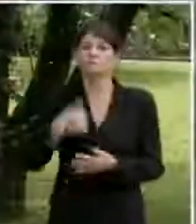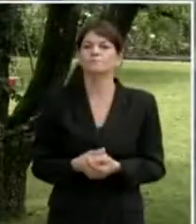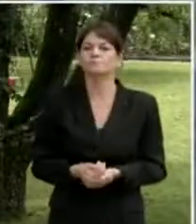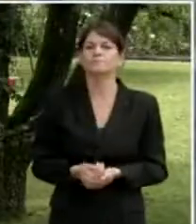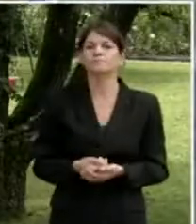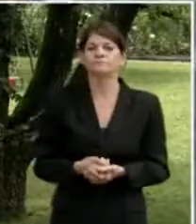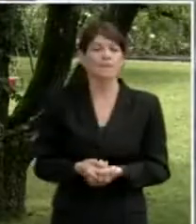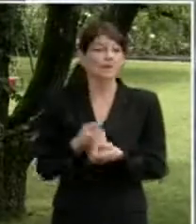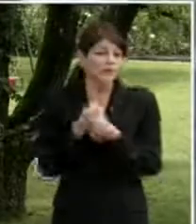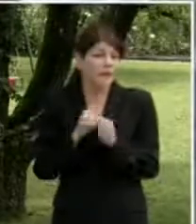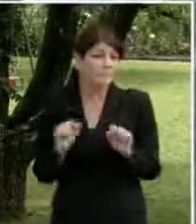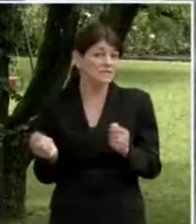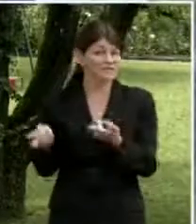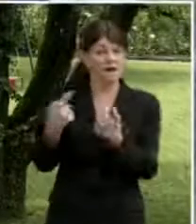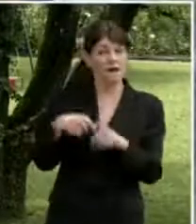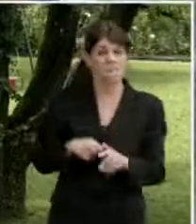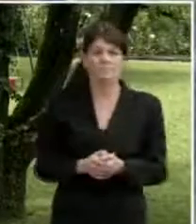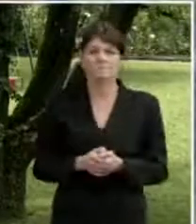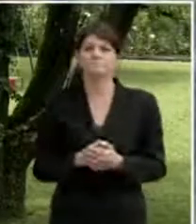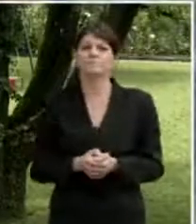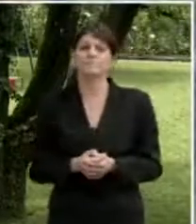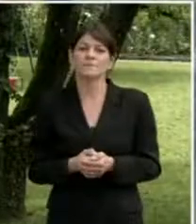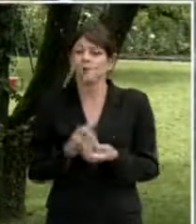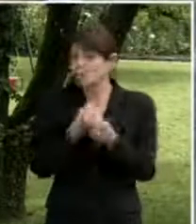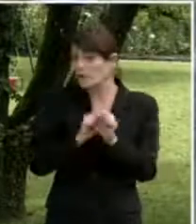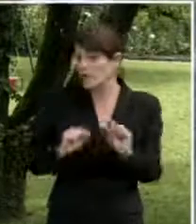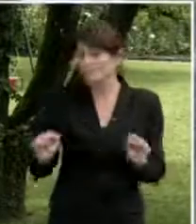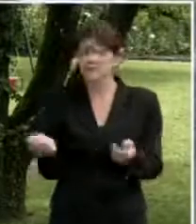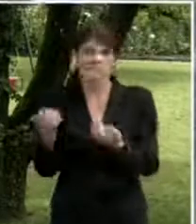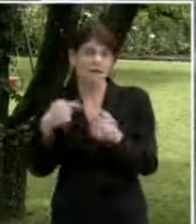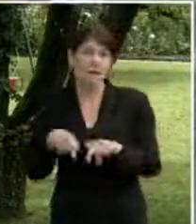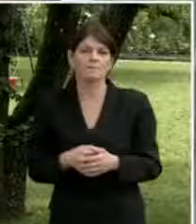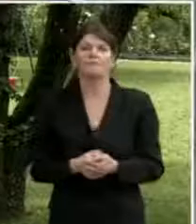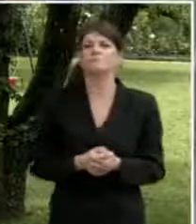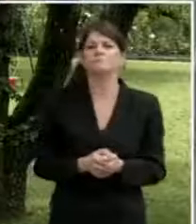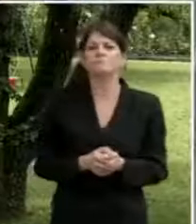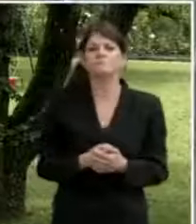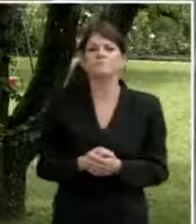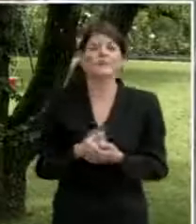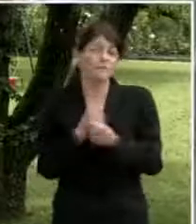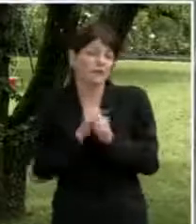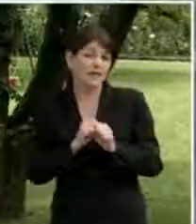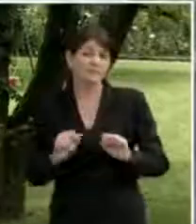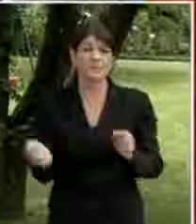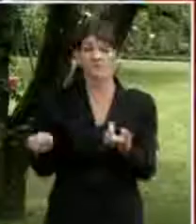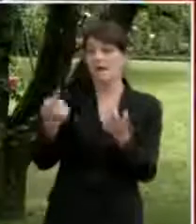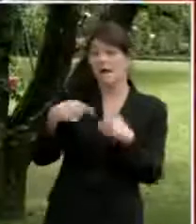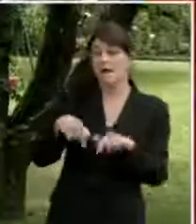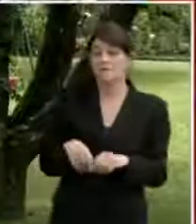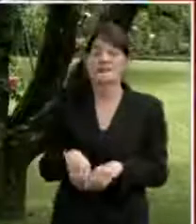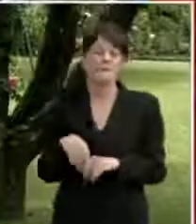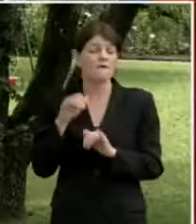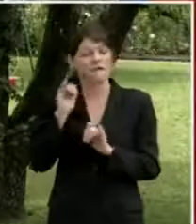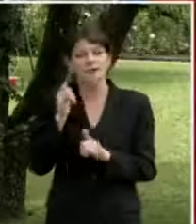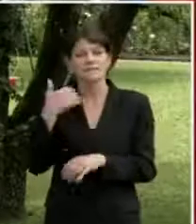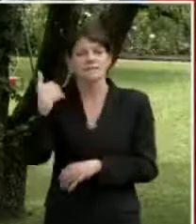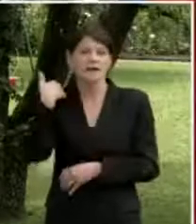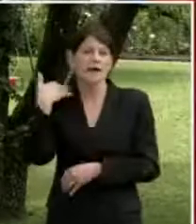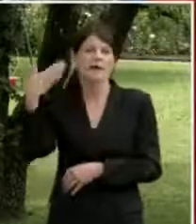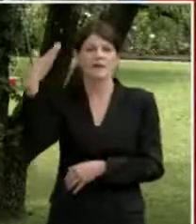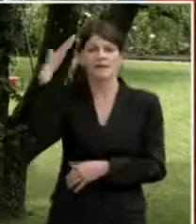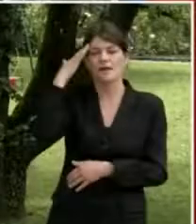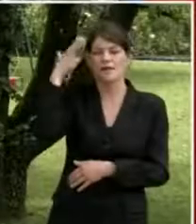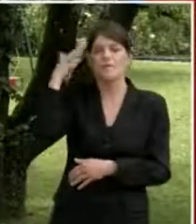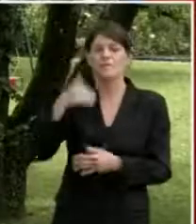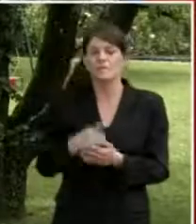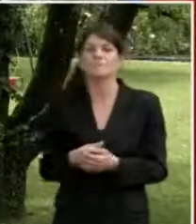know. Freedom is coming, freedom is coming, freedom is coming, oh yes,